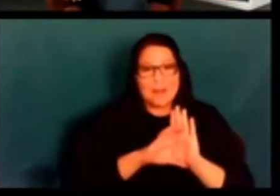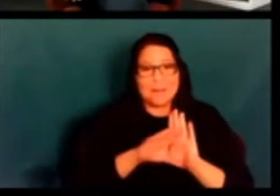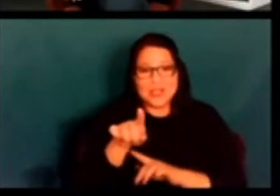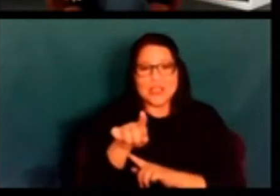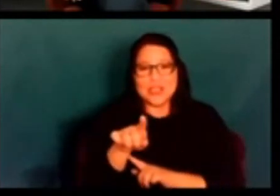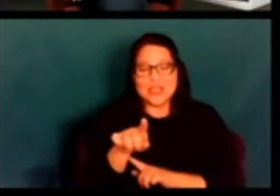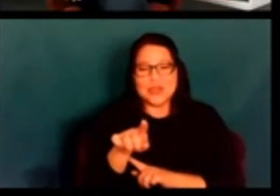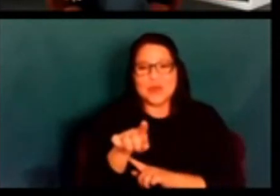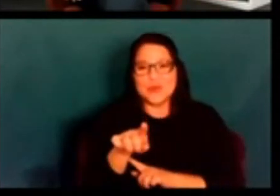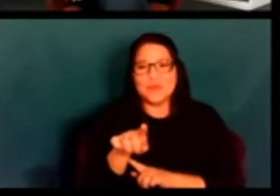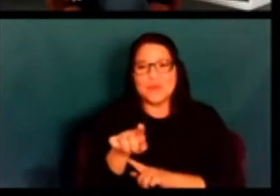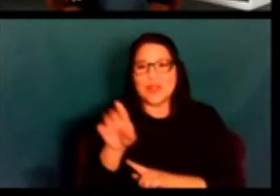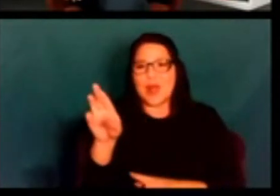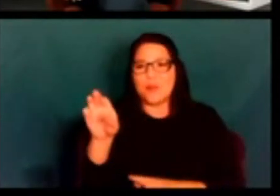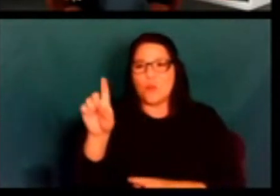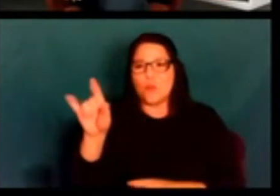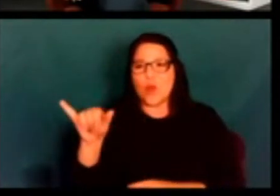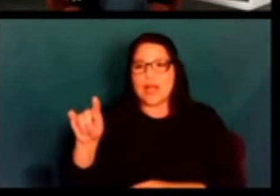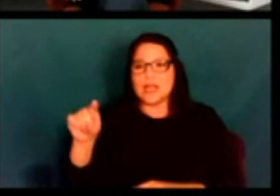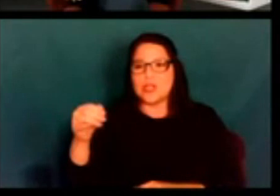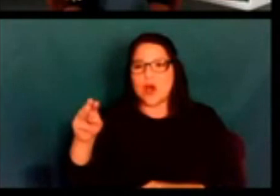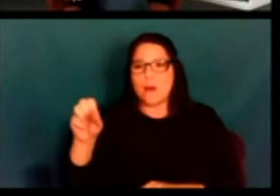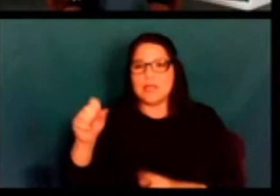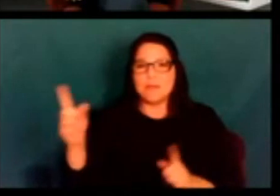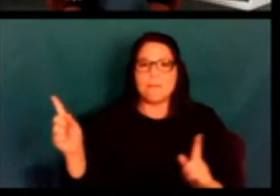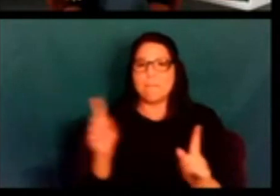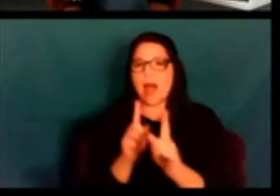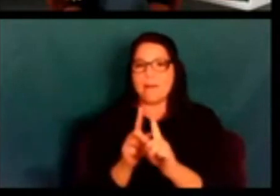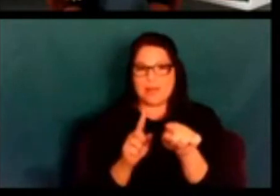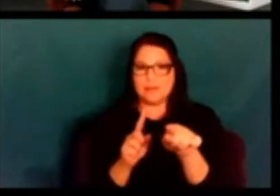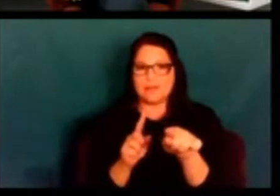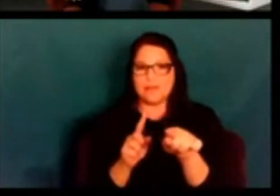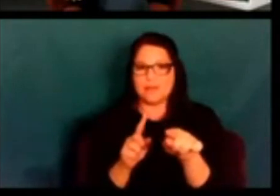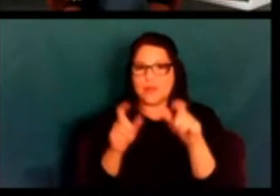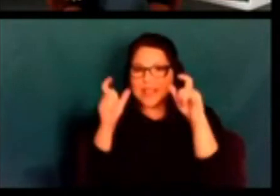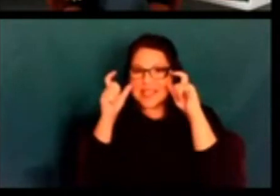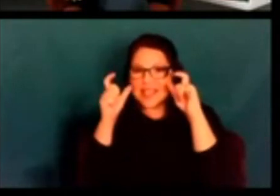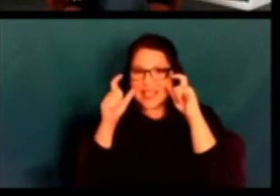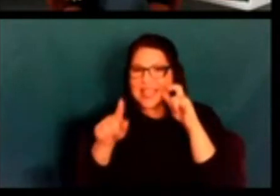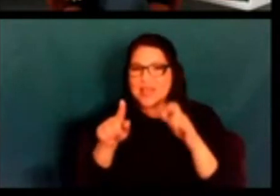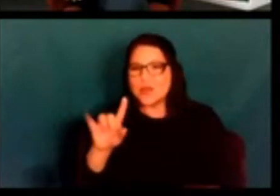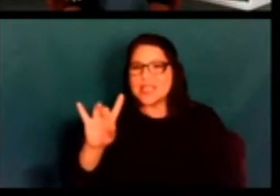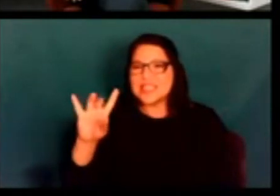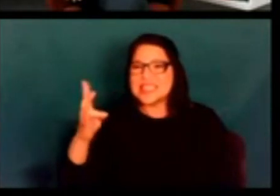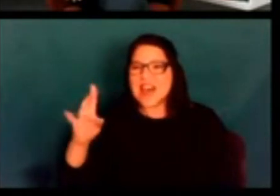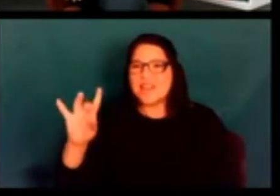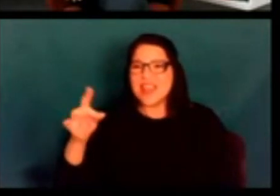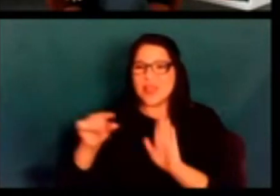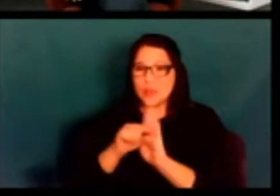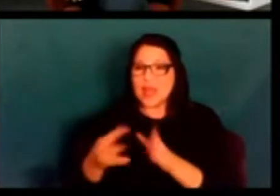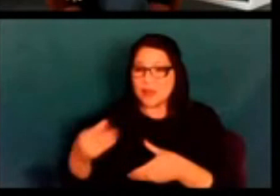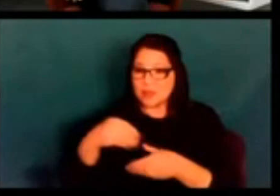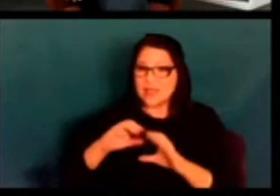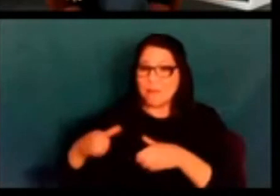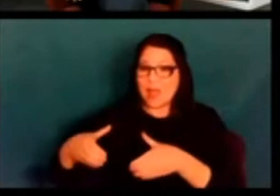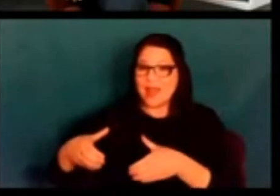that's Grady Thomas, who's behind me there. He was in the 7th, 8th grade. He was in the band back then.